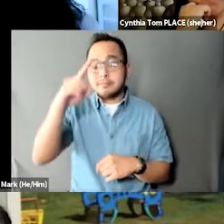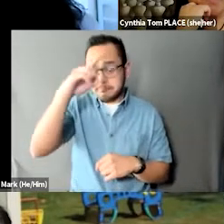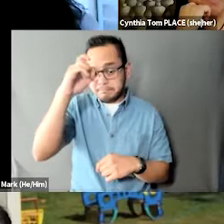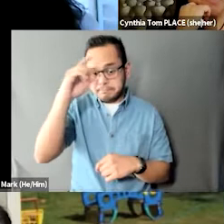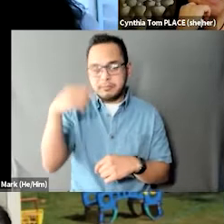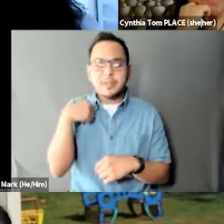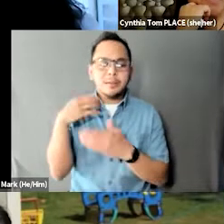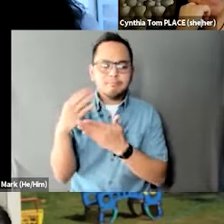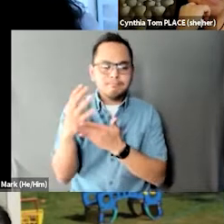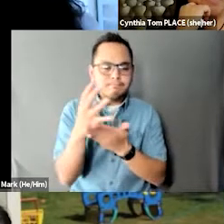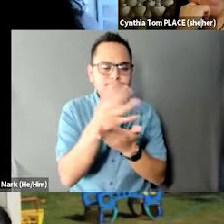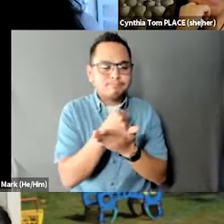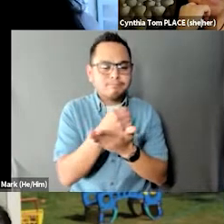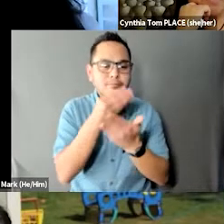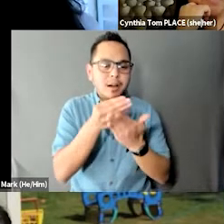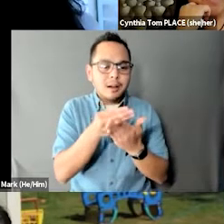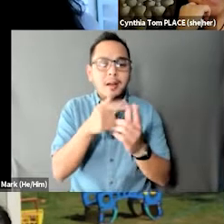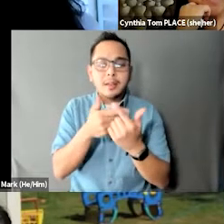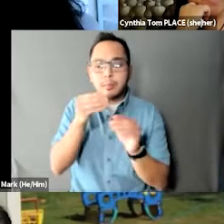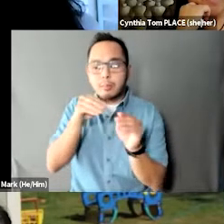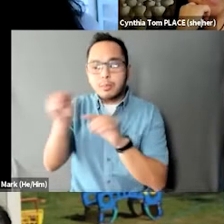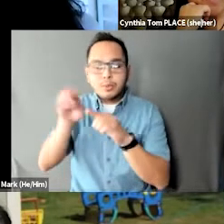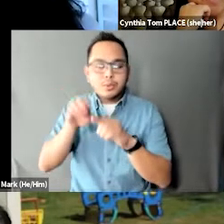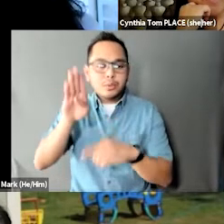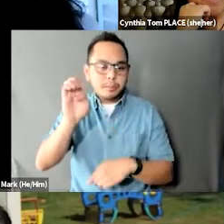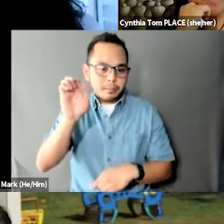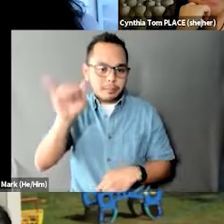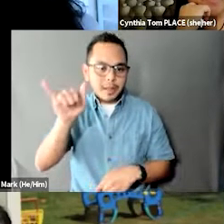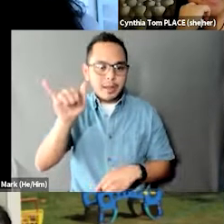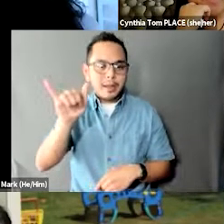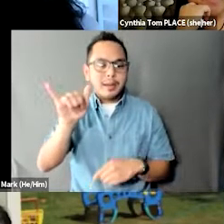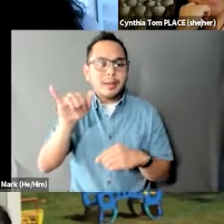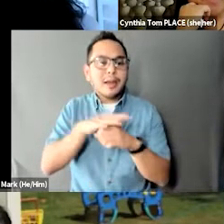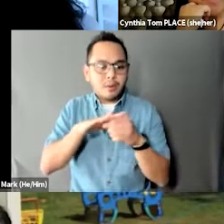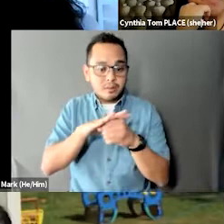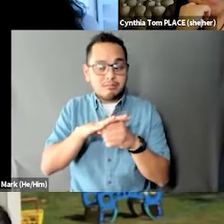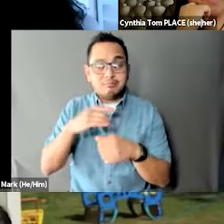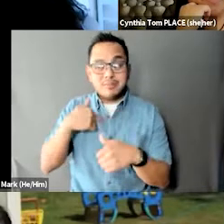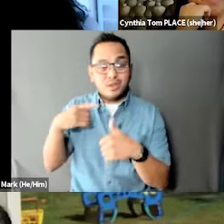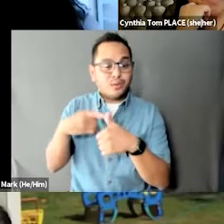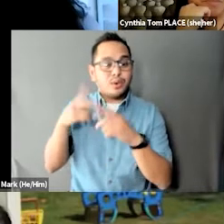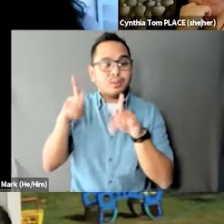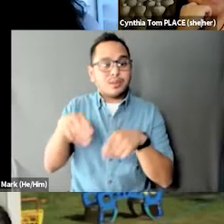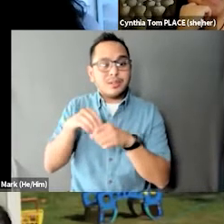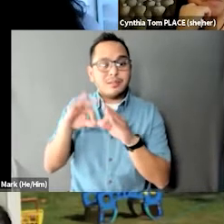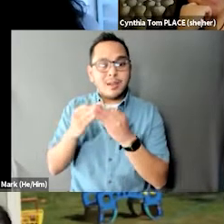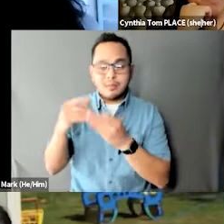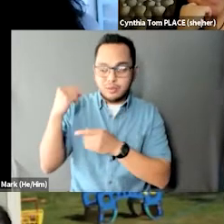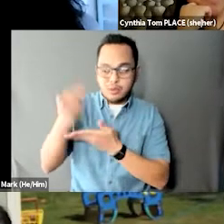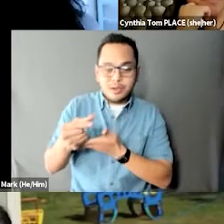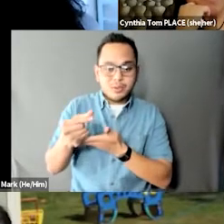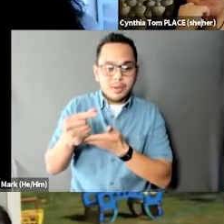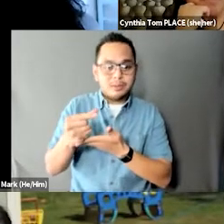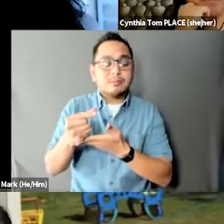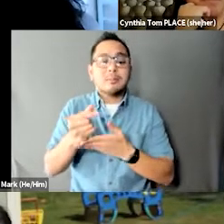the Bay Area to go to college. I was the first and only member of my family to graduate so far. And immediately